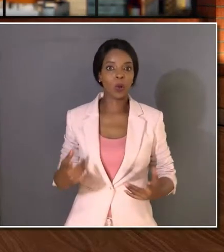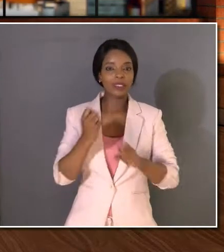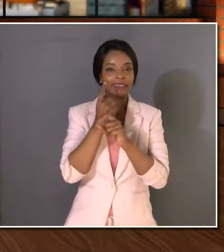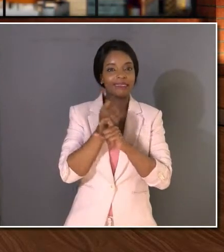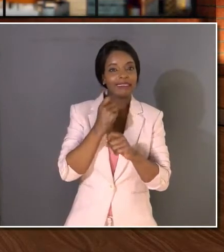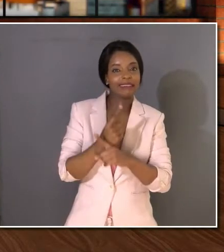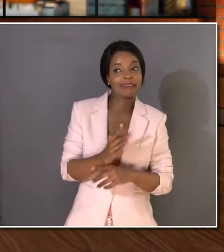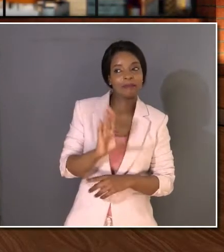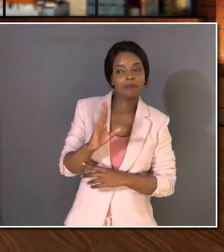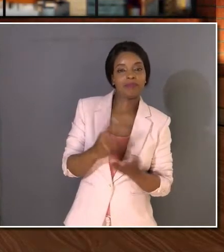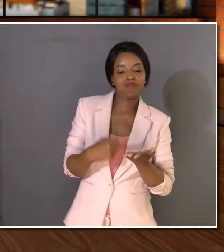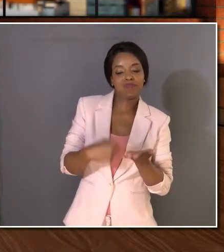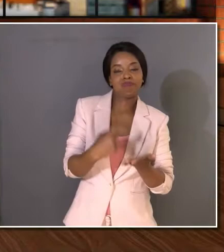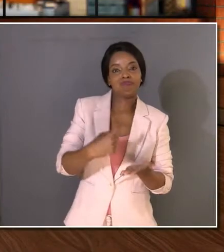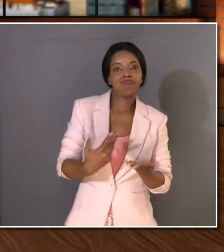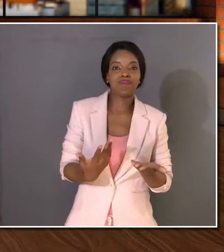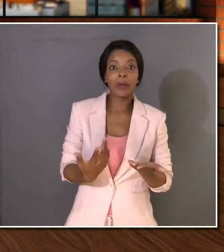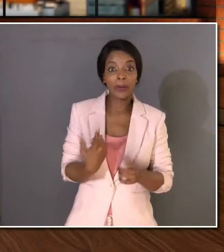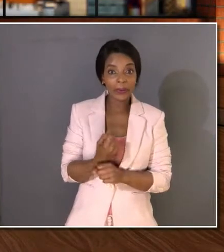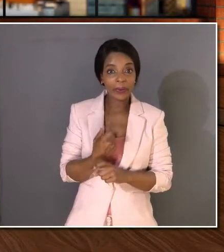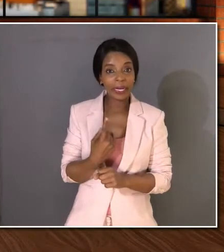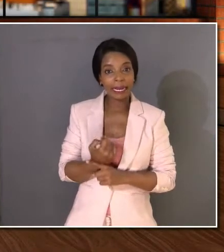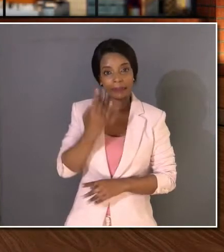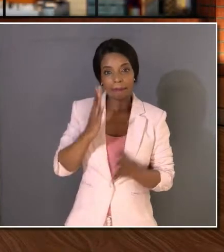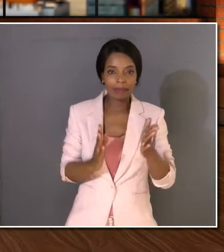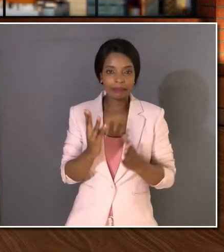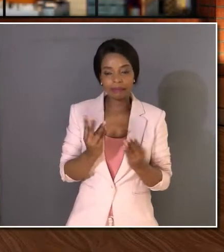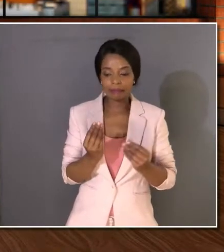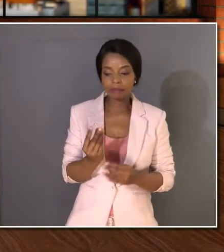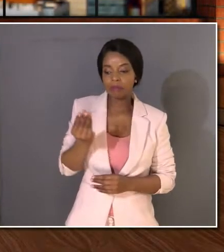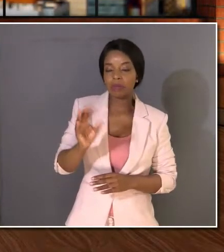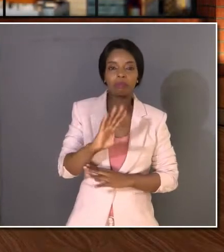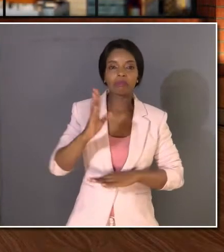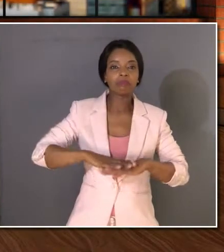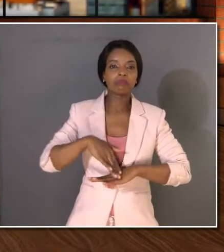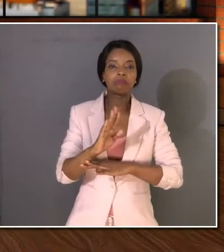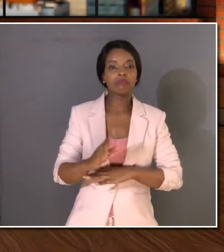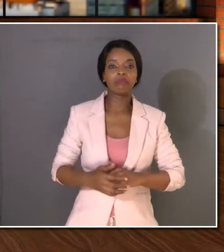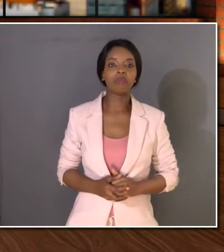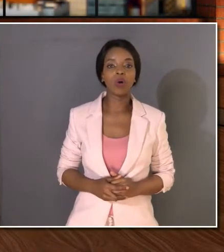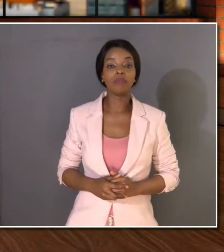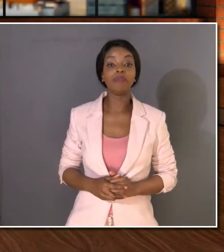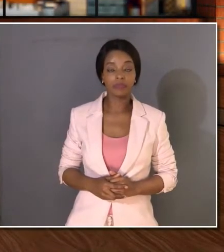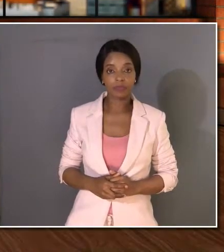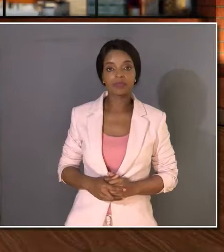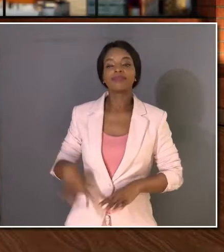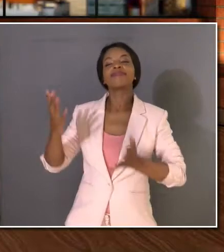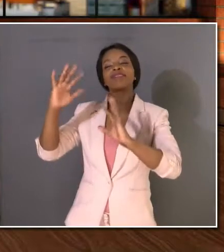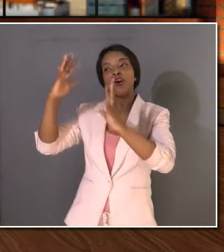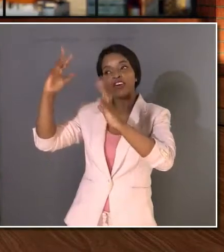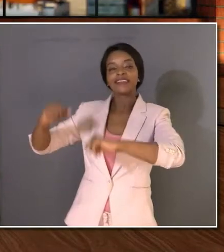a financial technology company that brings technological and data-driven solutions to the taxi industry.